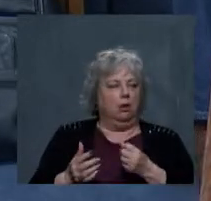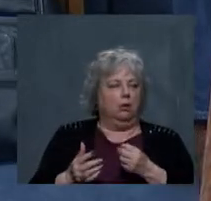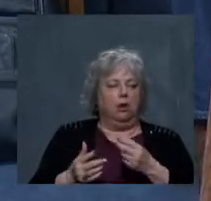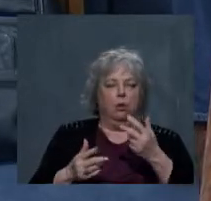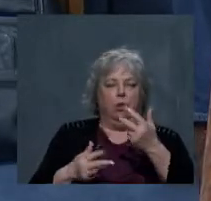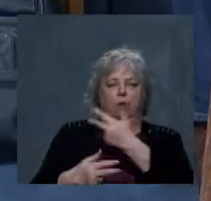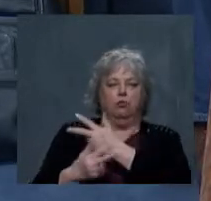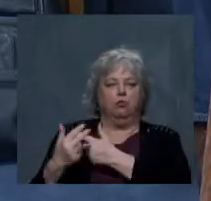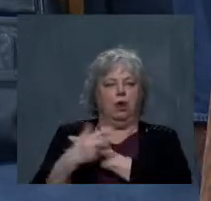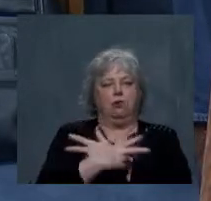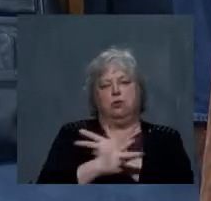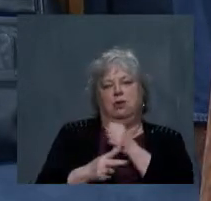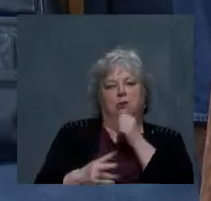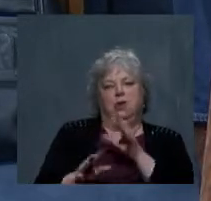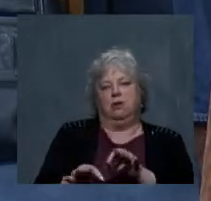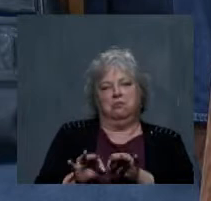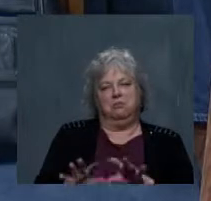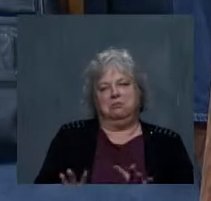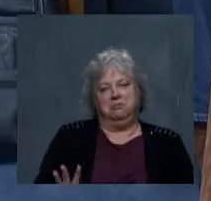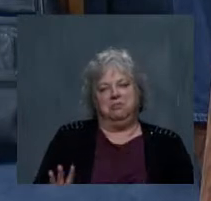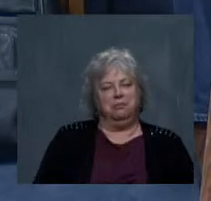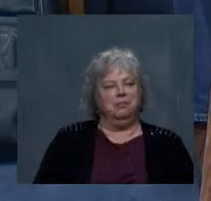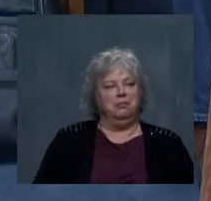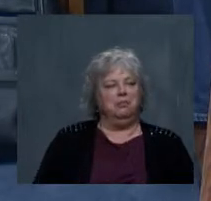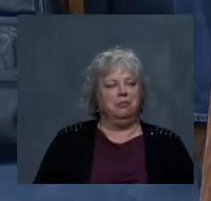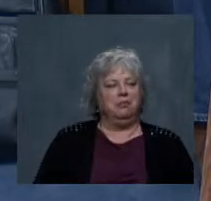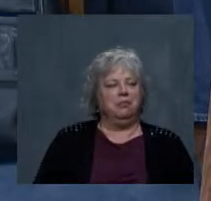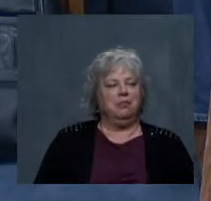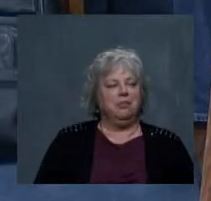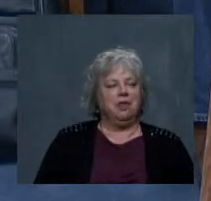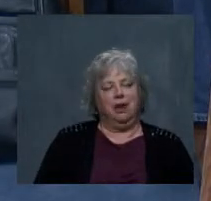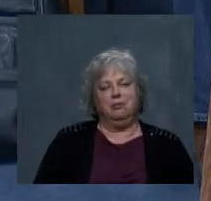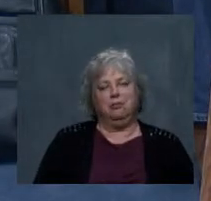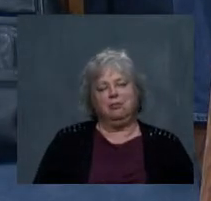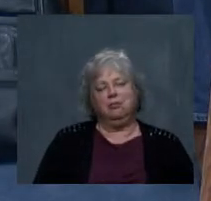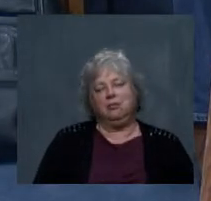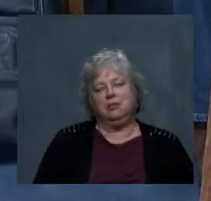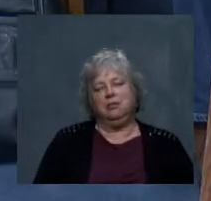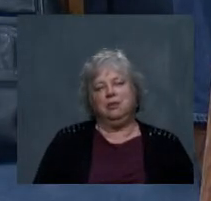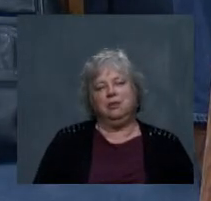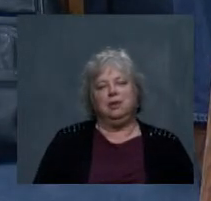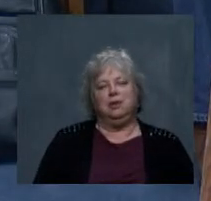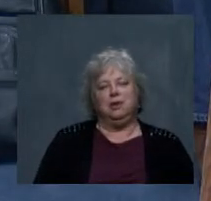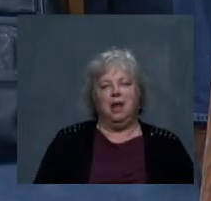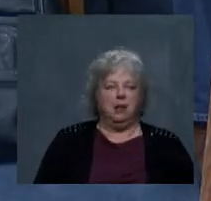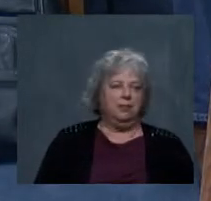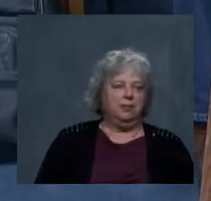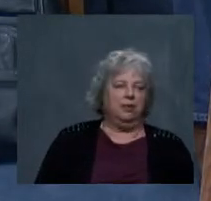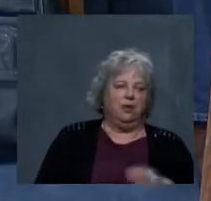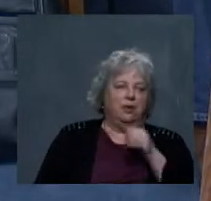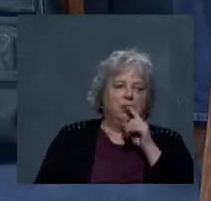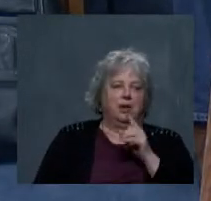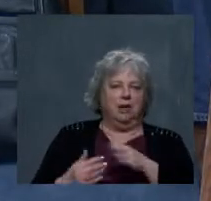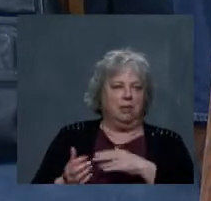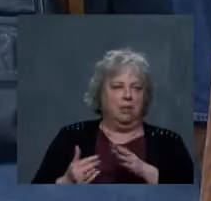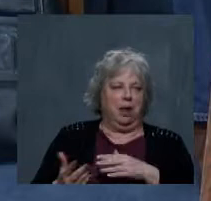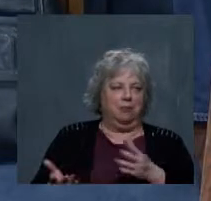they turn, except for those that can turn right freely, as long as they're coming south, don't matter.